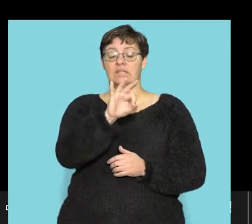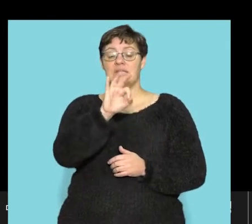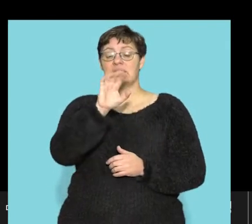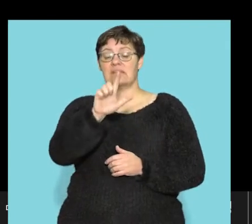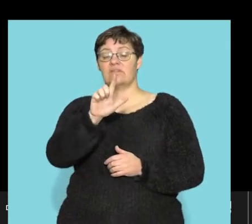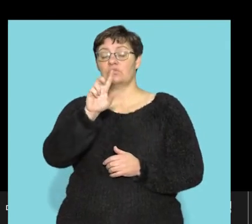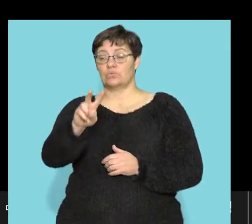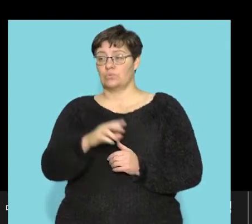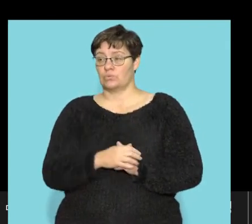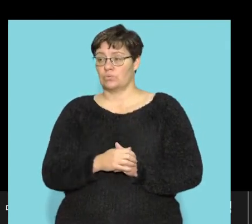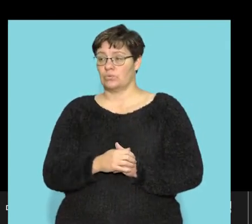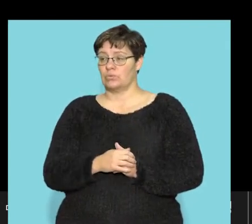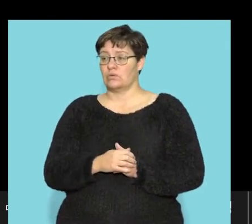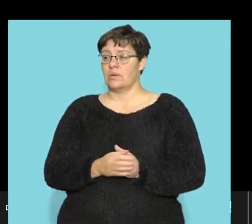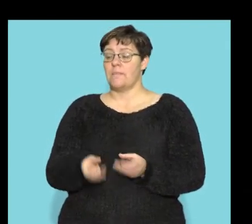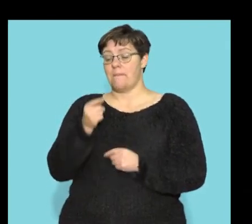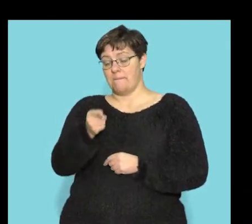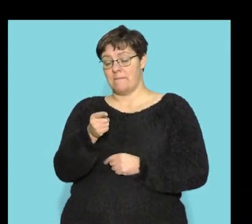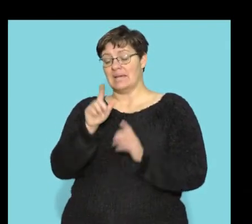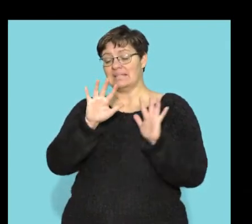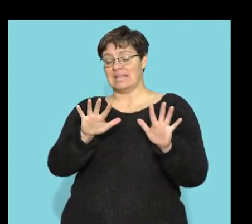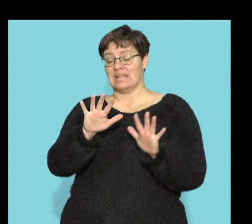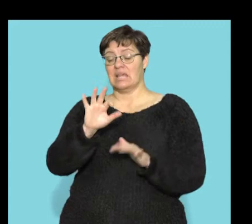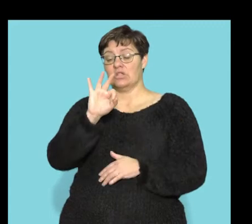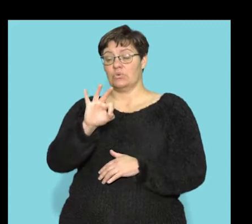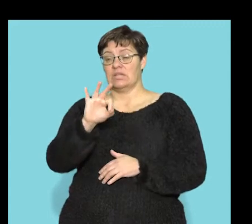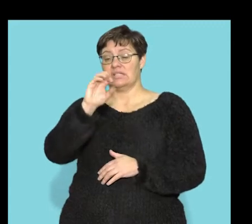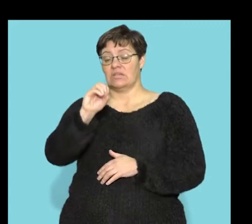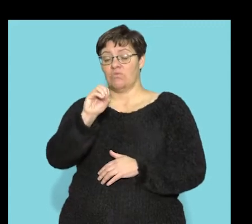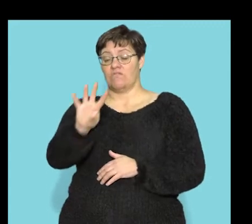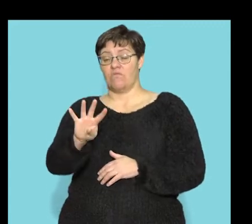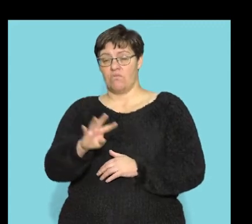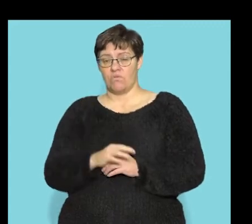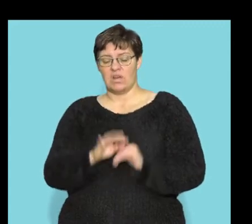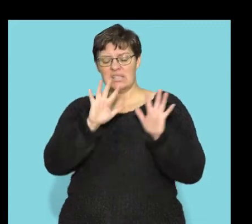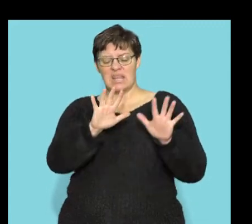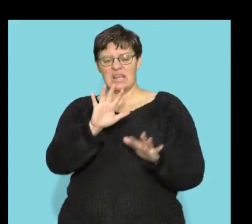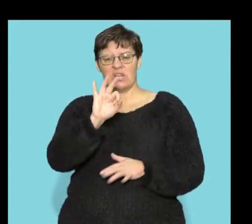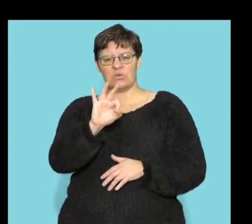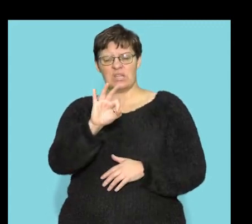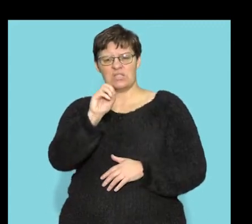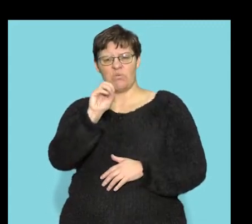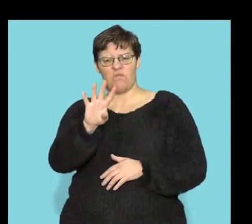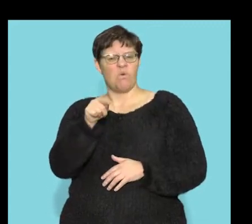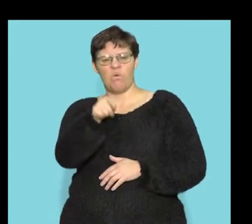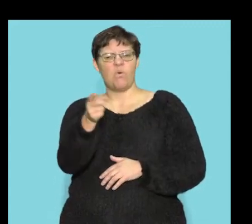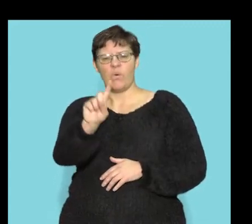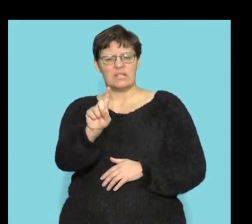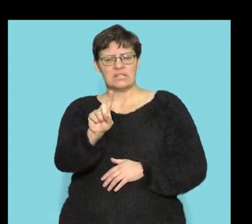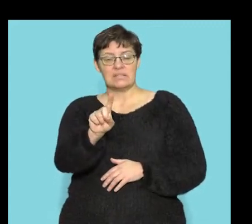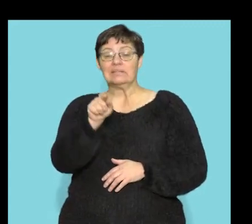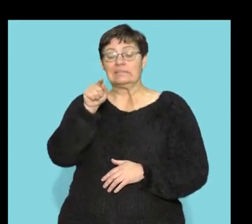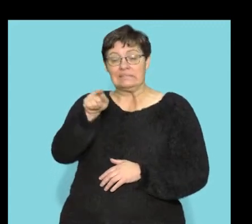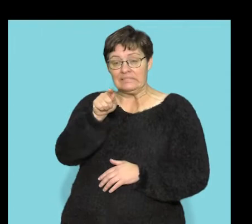1372, and here we go. There's my figure, 10304. What is the 10304? That will be the